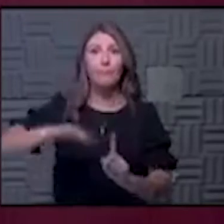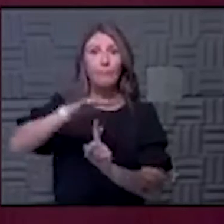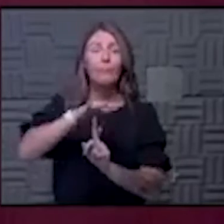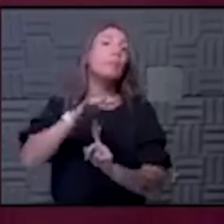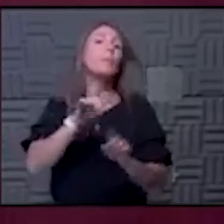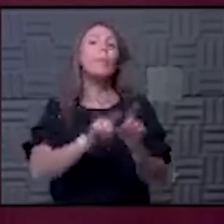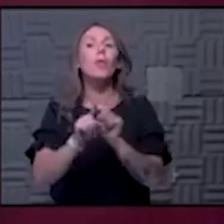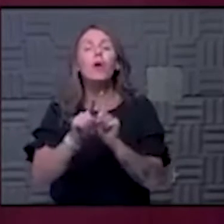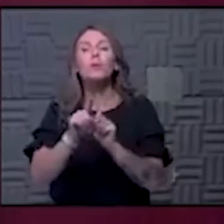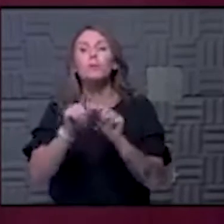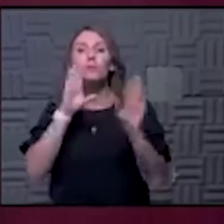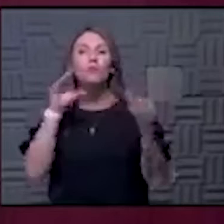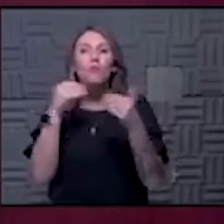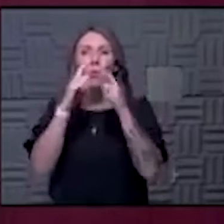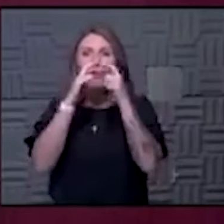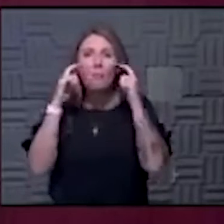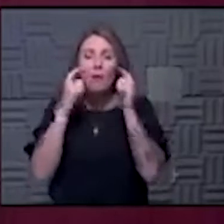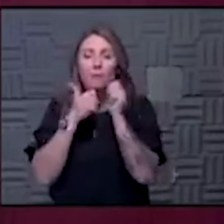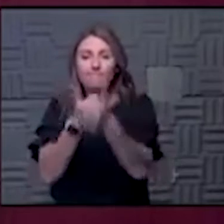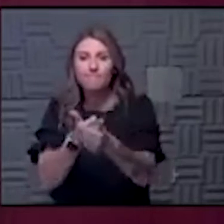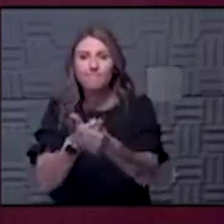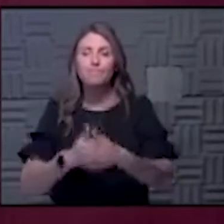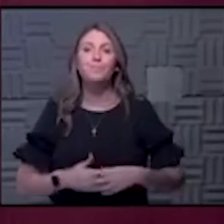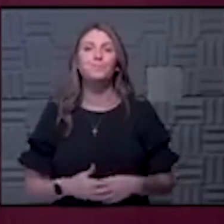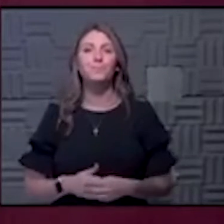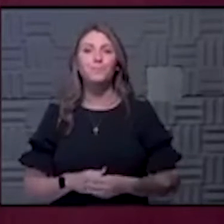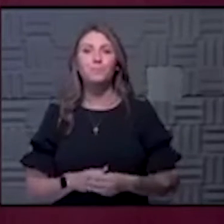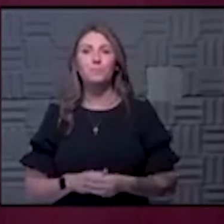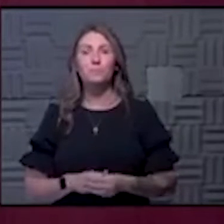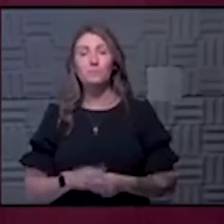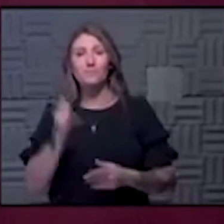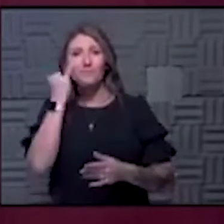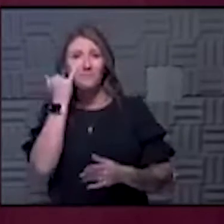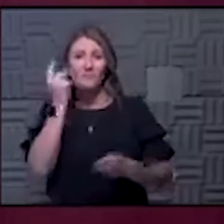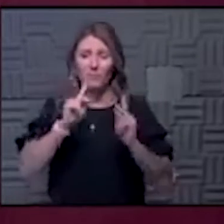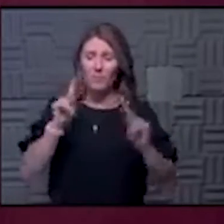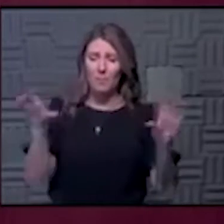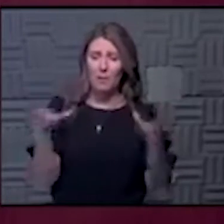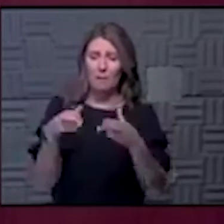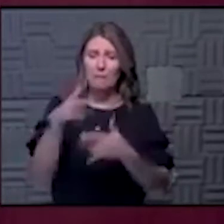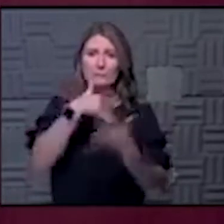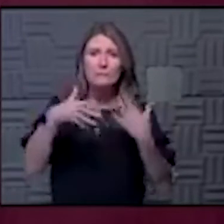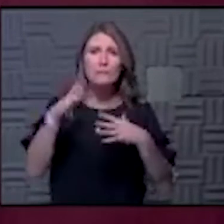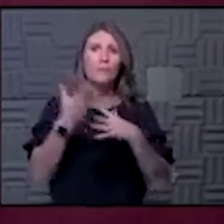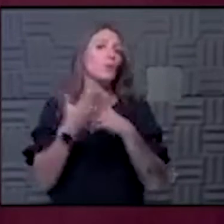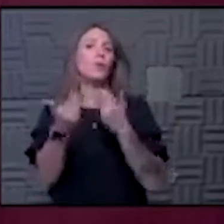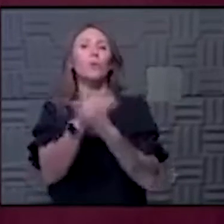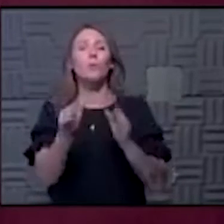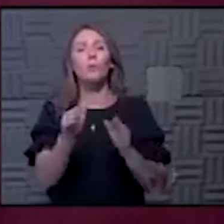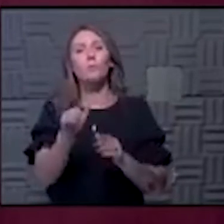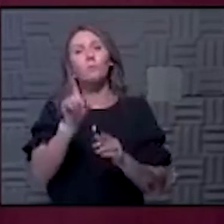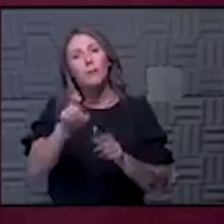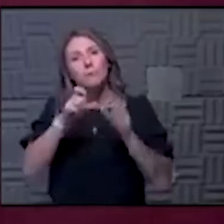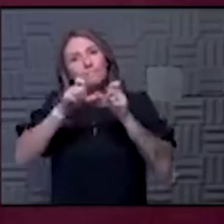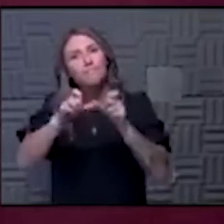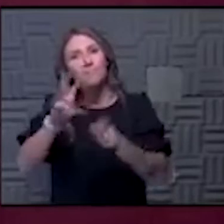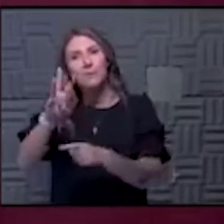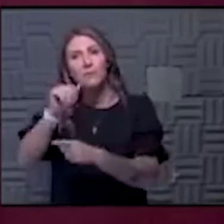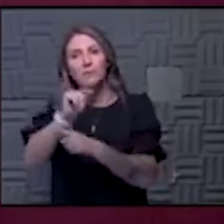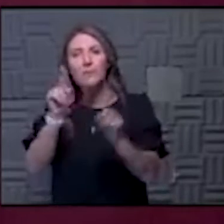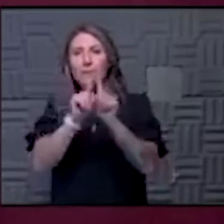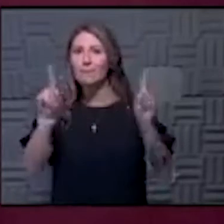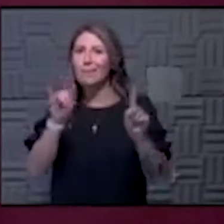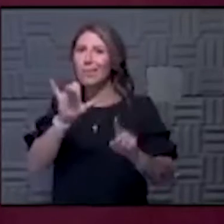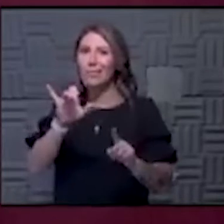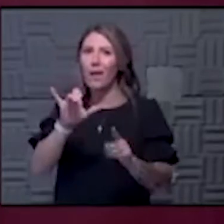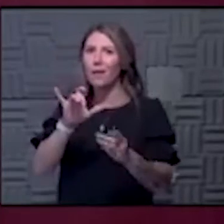focusing again on mask compliance, even when people are congregating in a break room, maintaining that 6 feet. And, Dana, as you